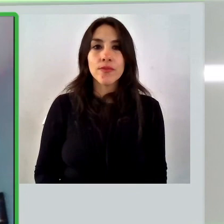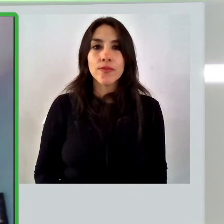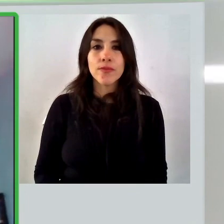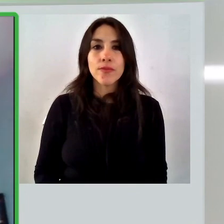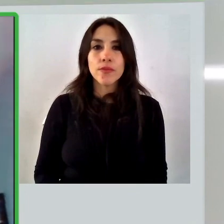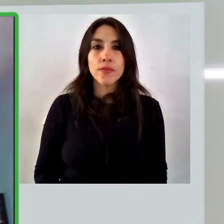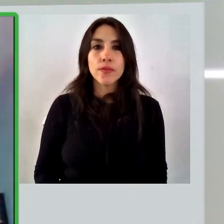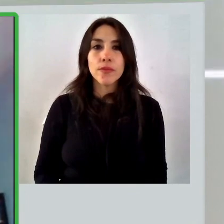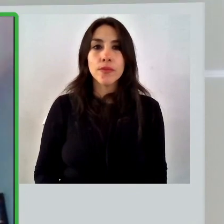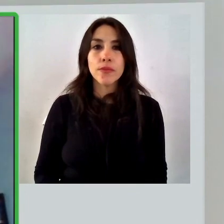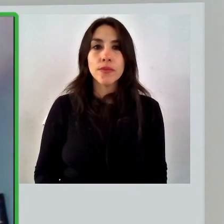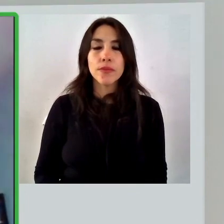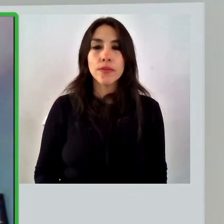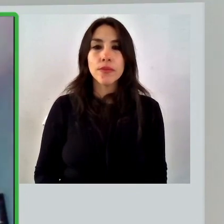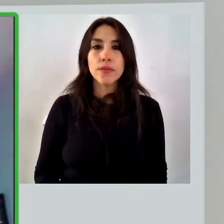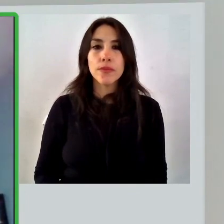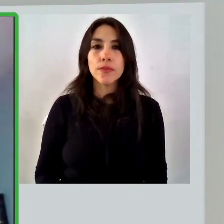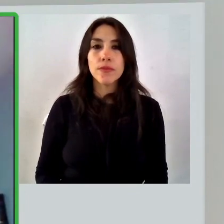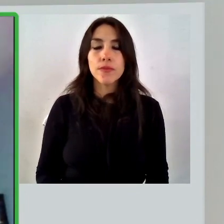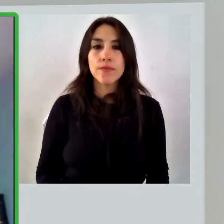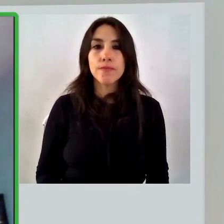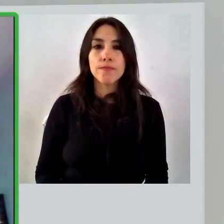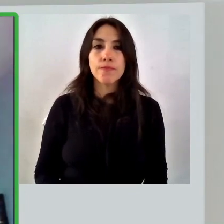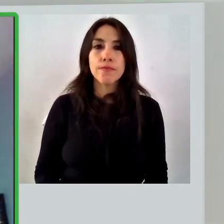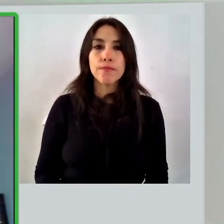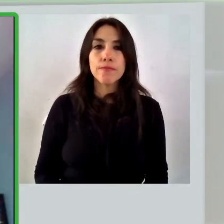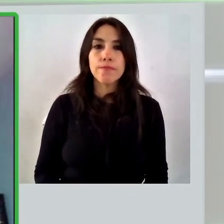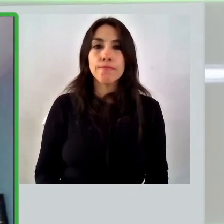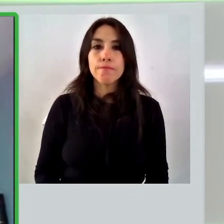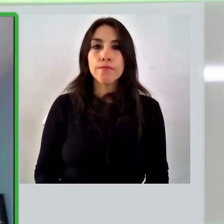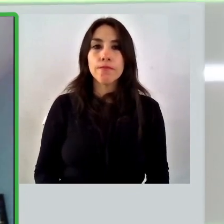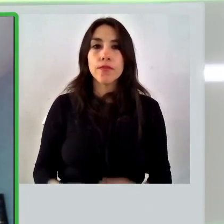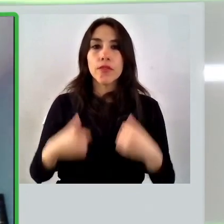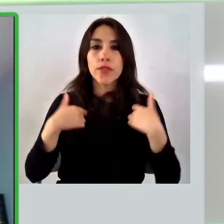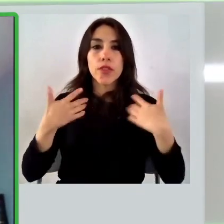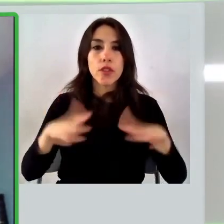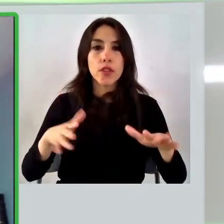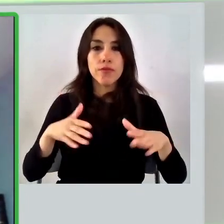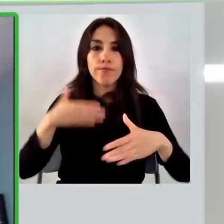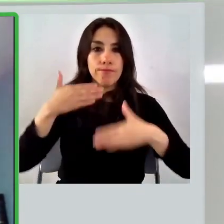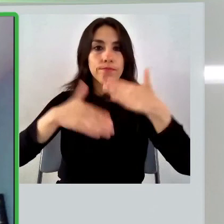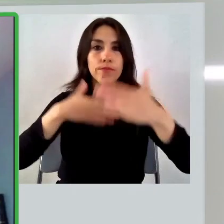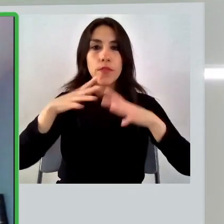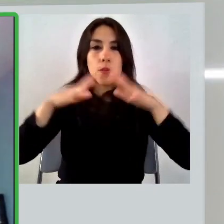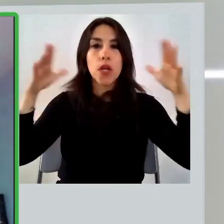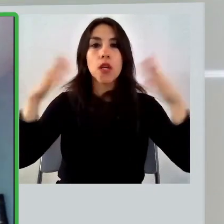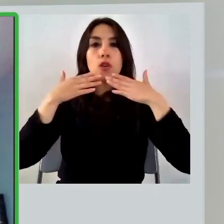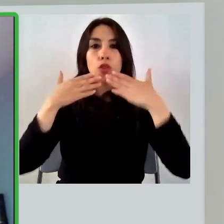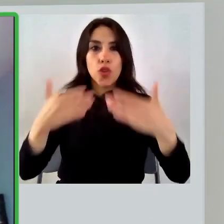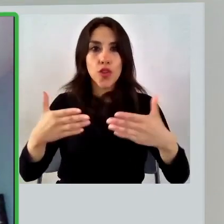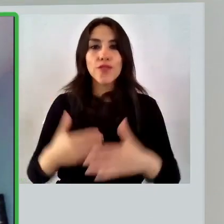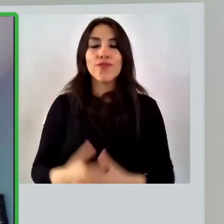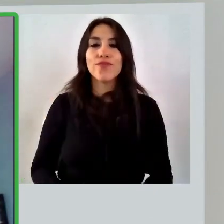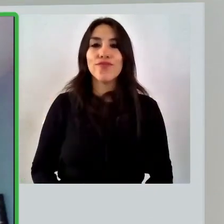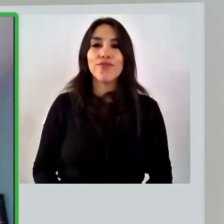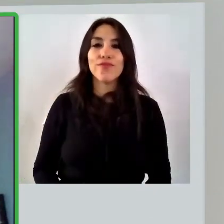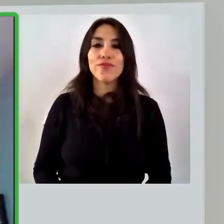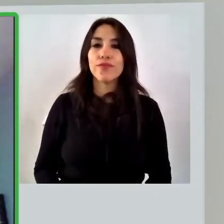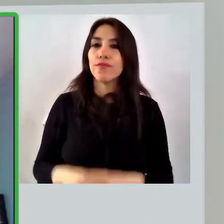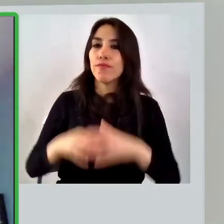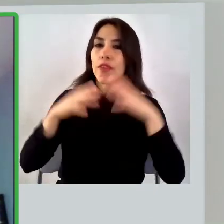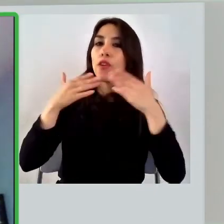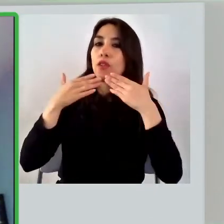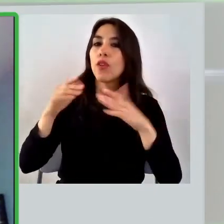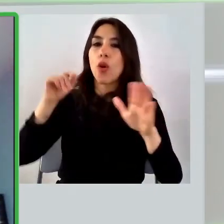So if we're ready to begin, first, thank you so much, Carla and Catalina, and to the Zero Project